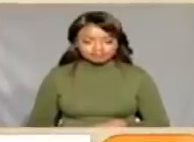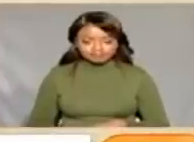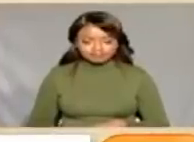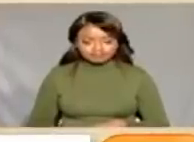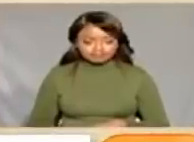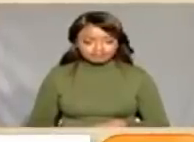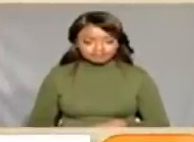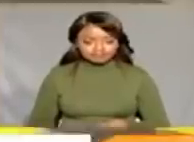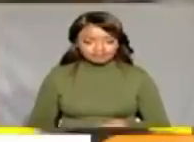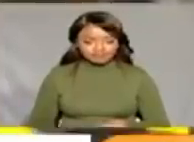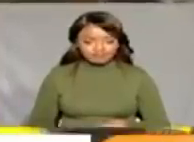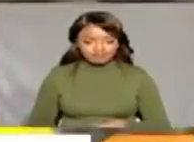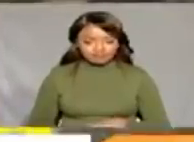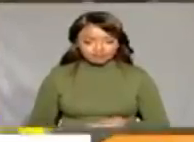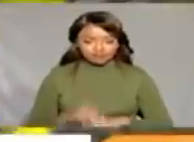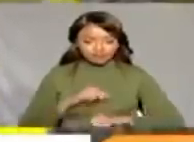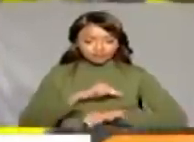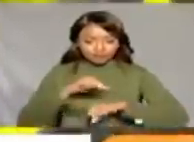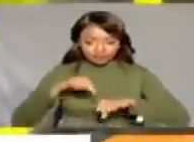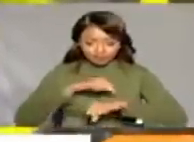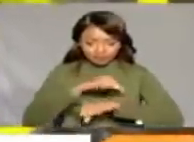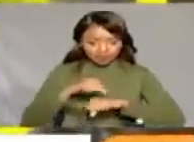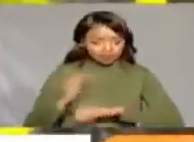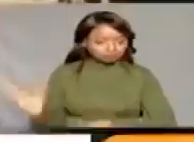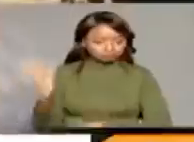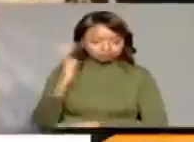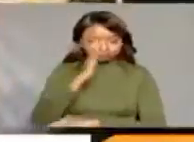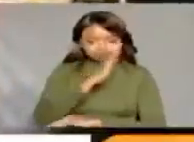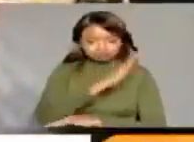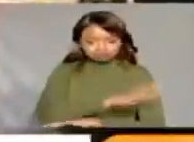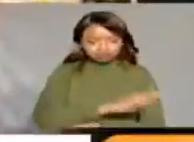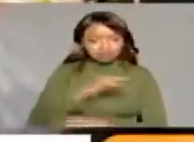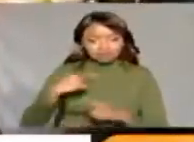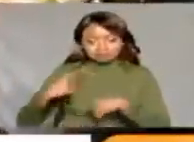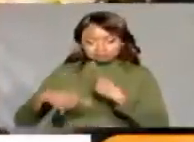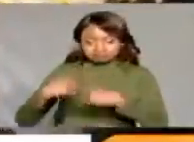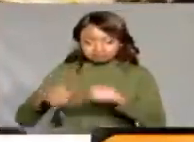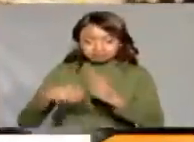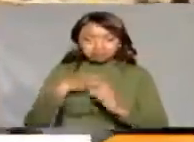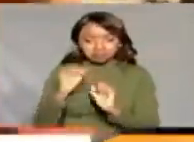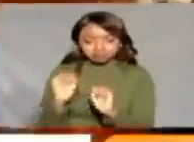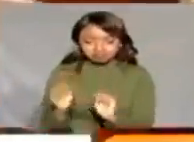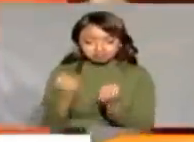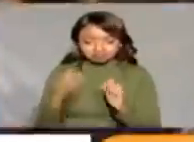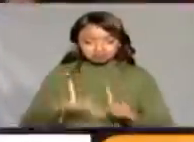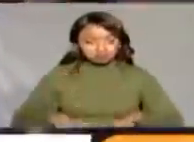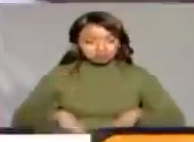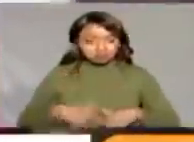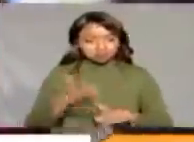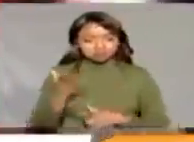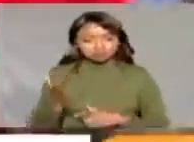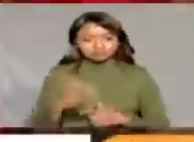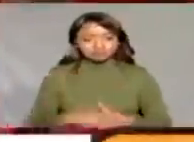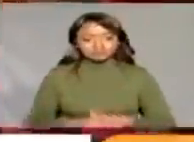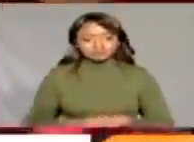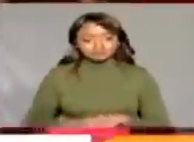More than 10 hours after rescue operations started in Tassia, they continue in a bid to save more lives.